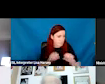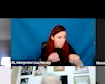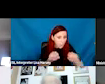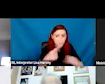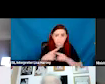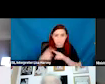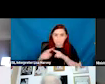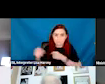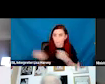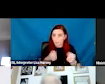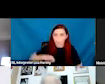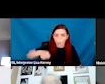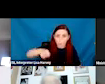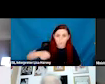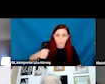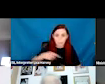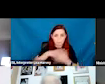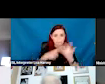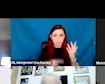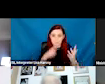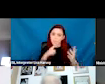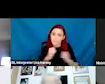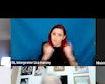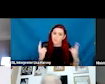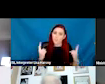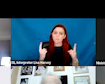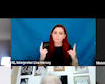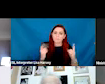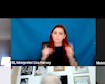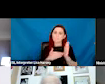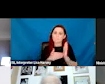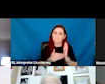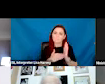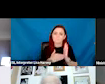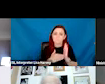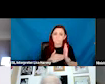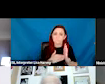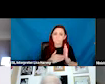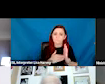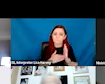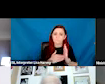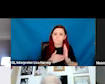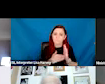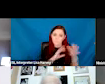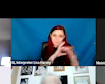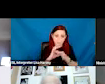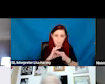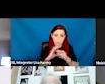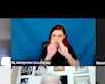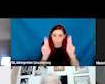moving luggage. So it is for everybody, which is, I suppose, the cornerstone of universal